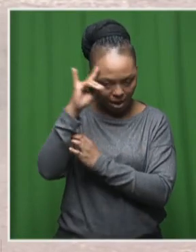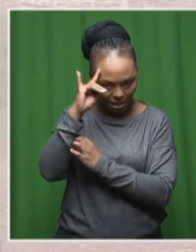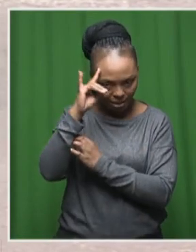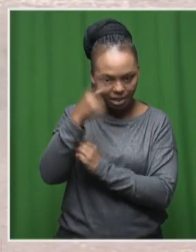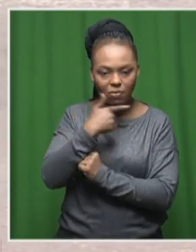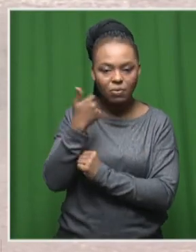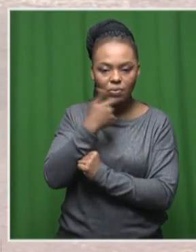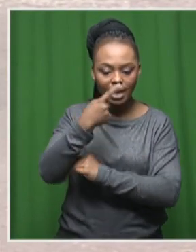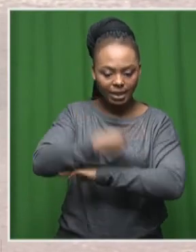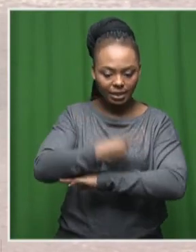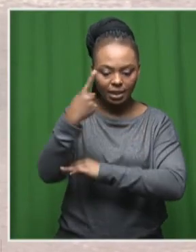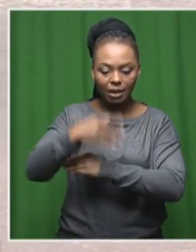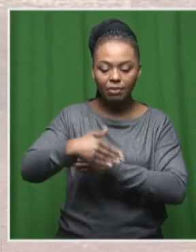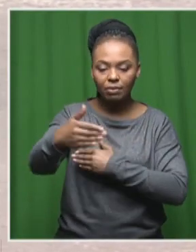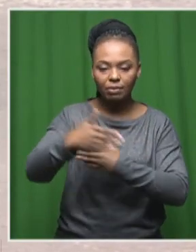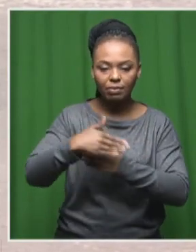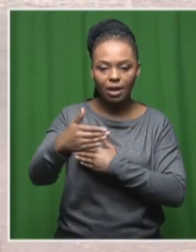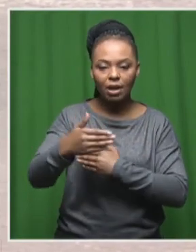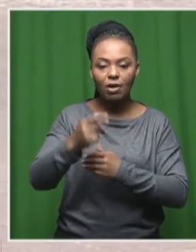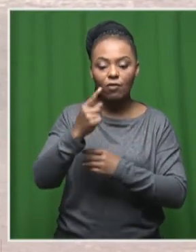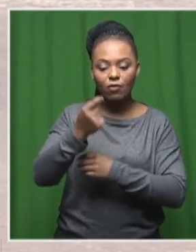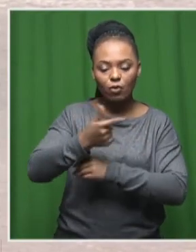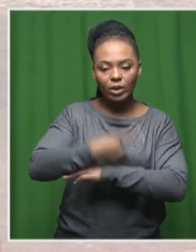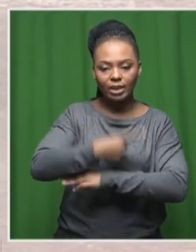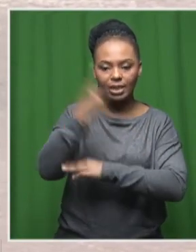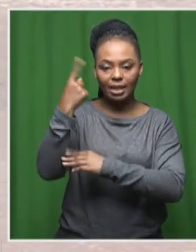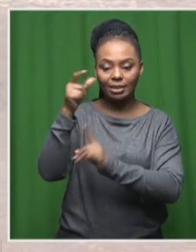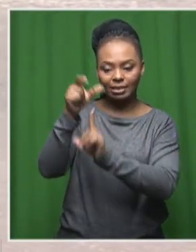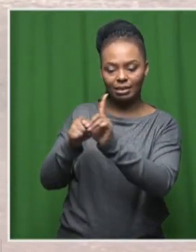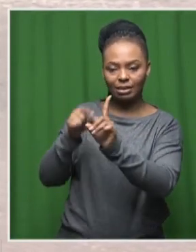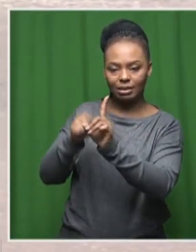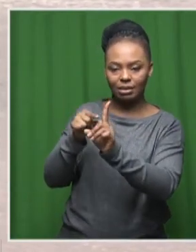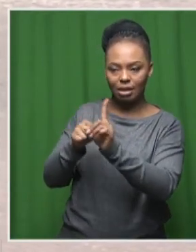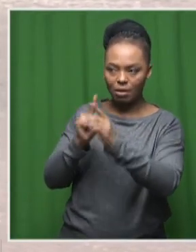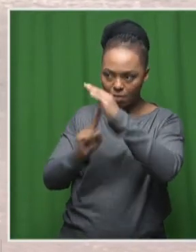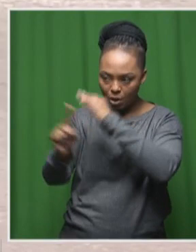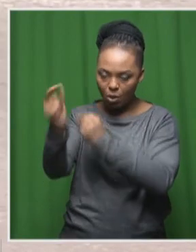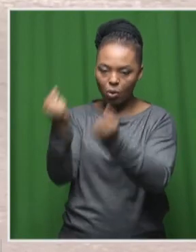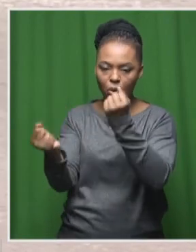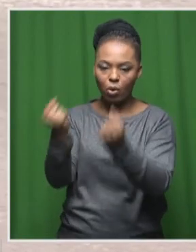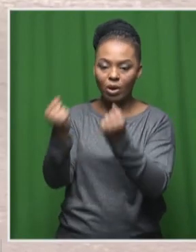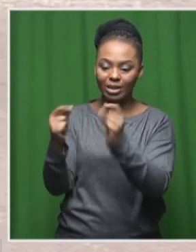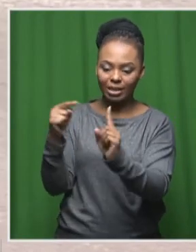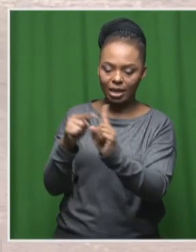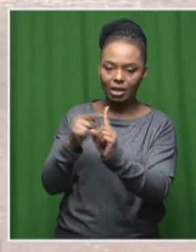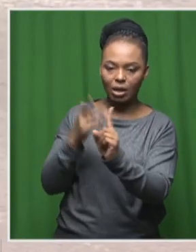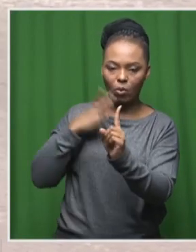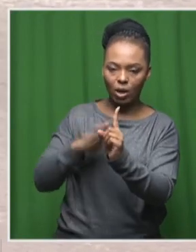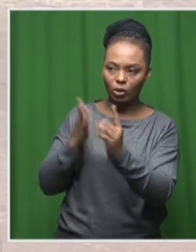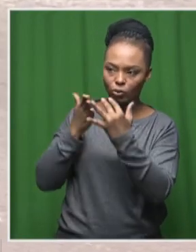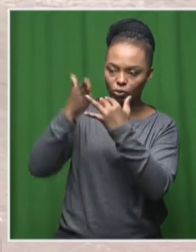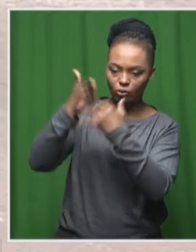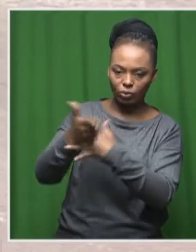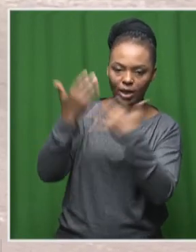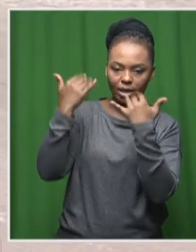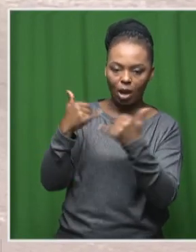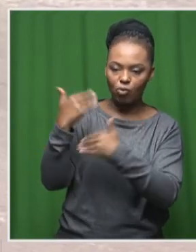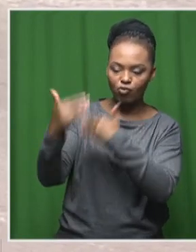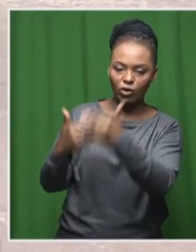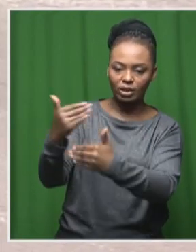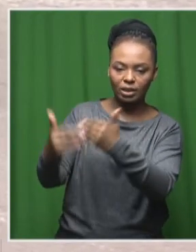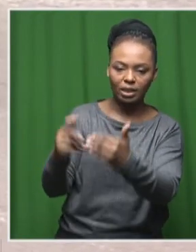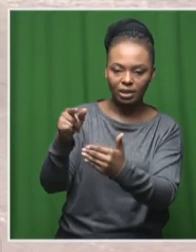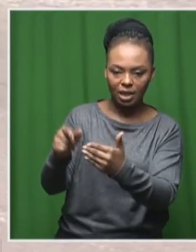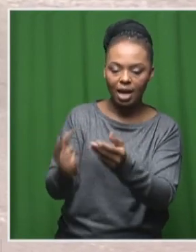of days' time. But a few days ago, Donovan Moodley again went to the courts wanting to interdict this procedure that is to